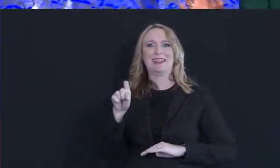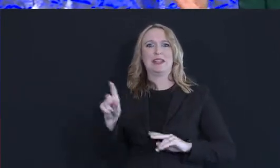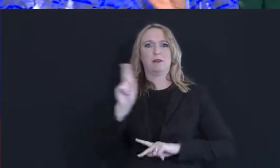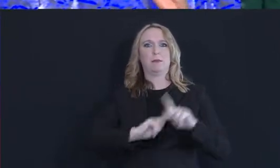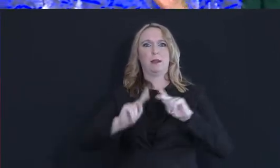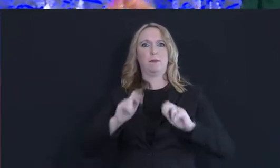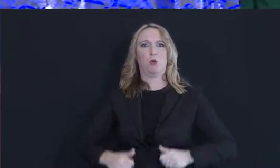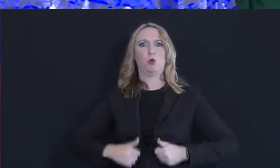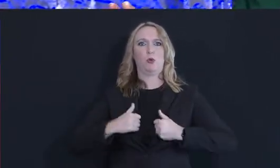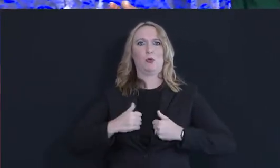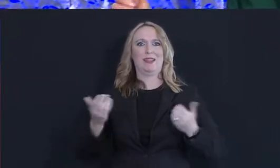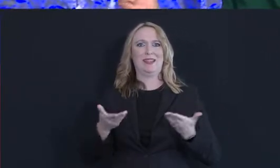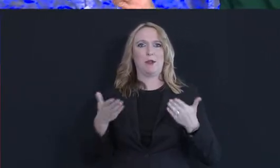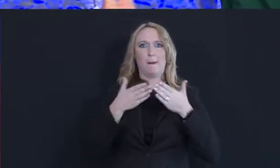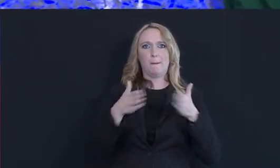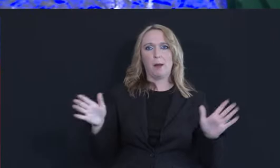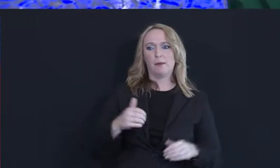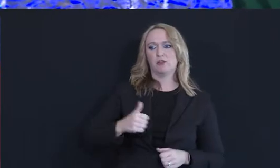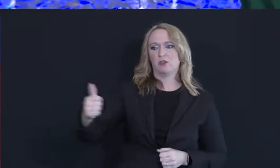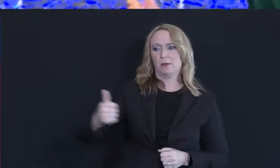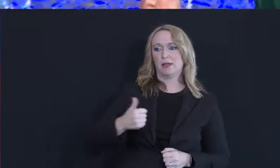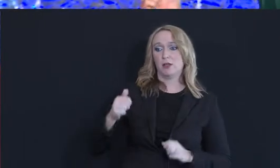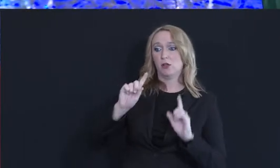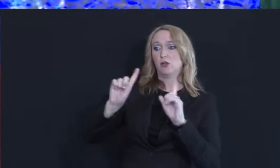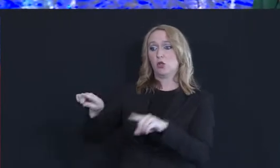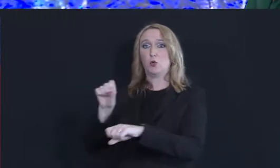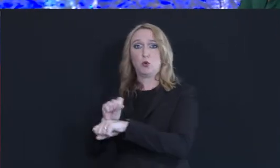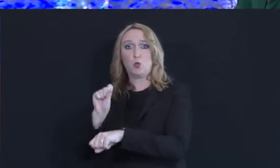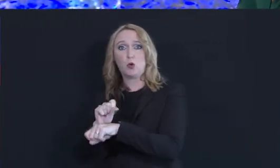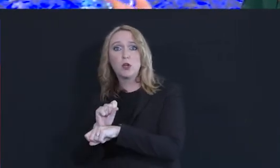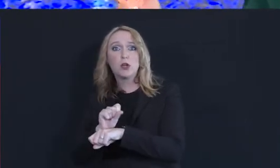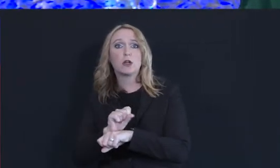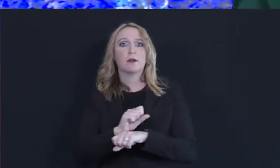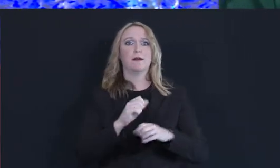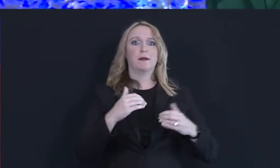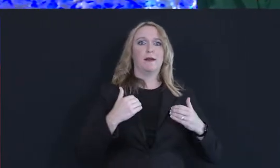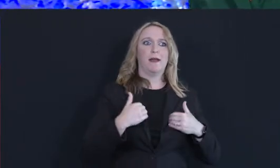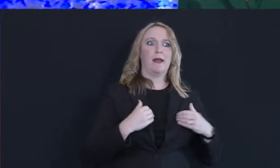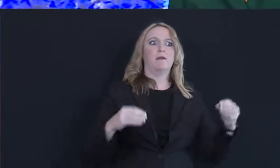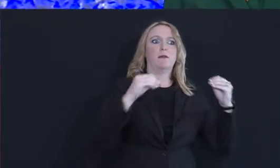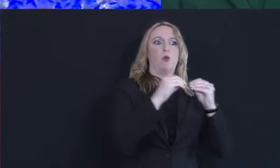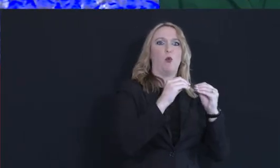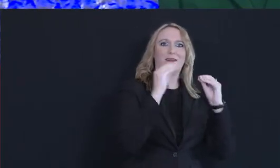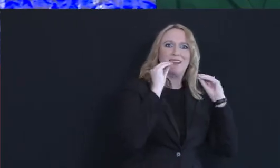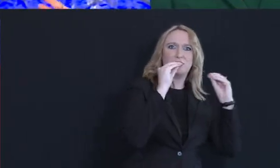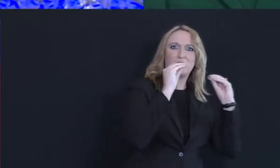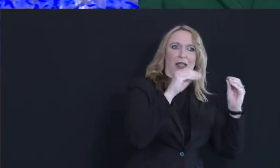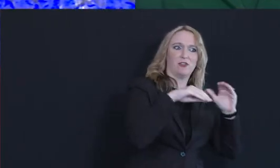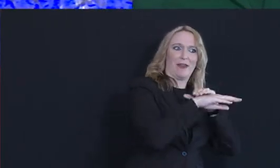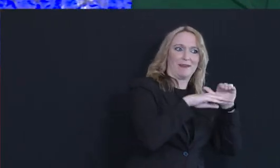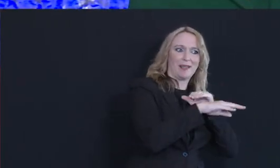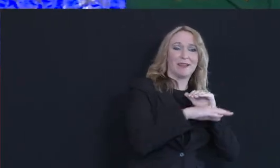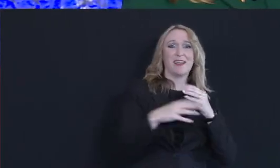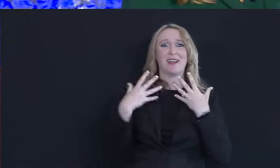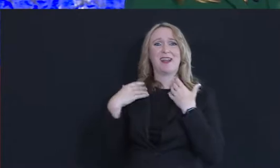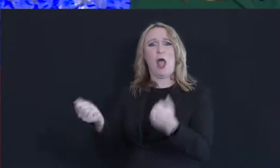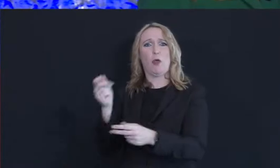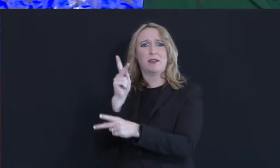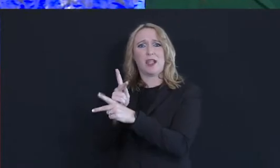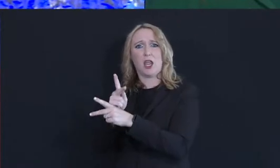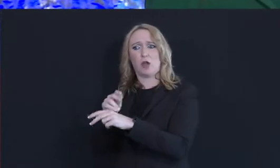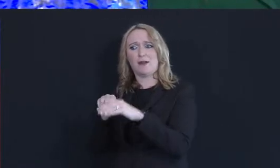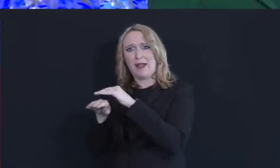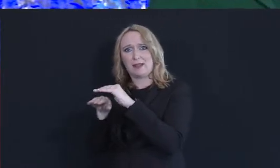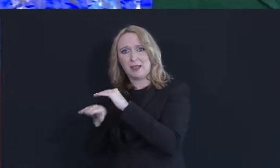depend on public transportation to get to work to further their education or have access to health care and second we need Transit